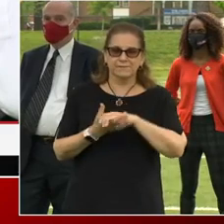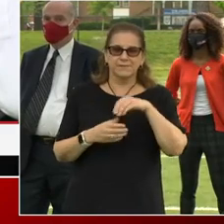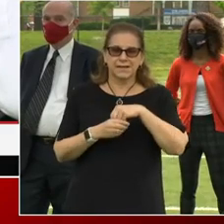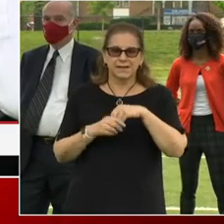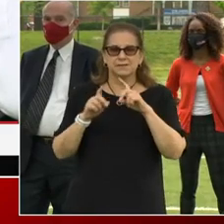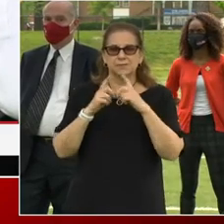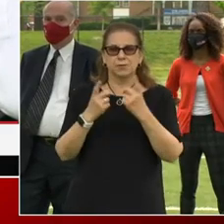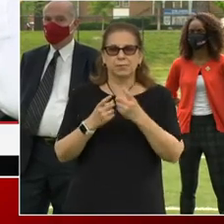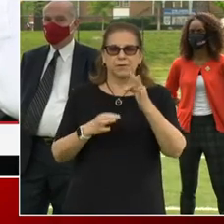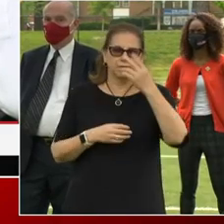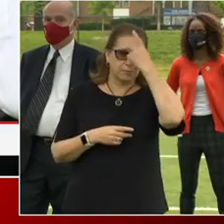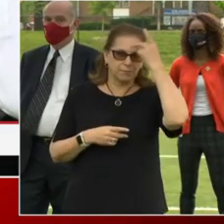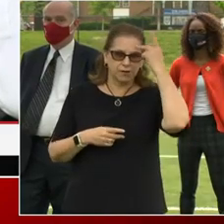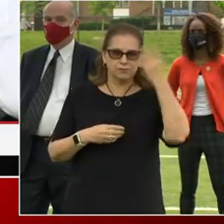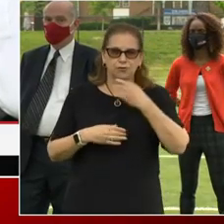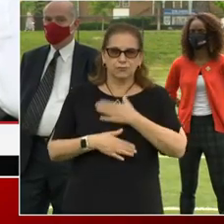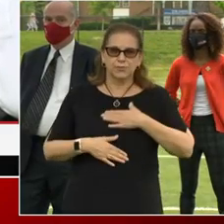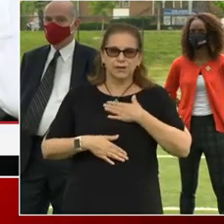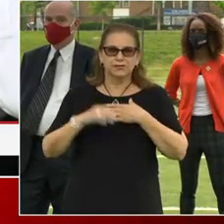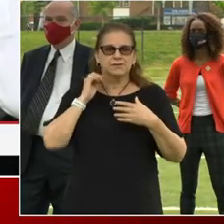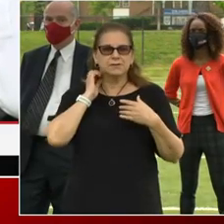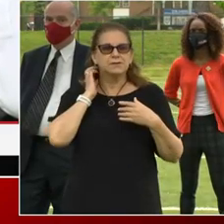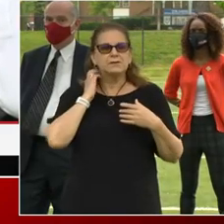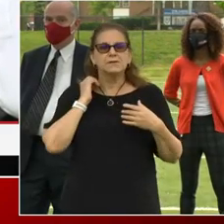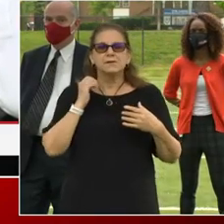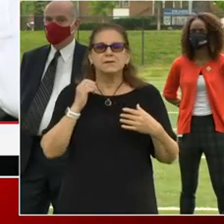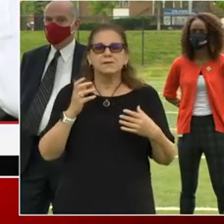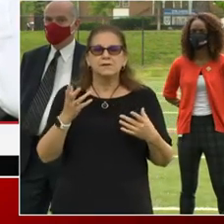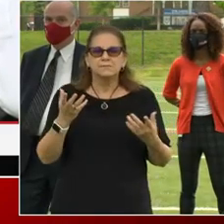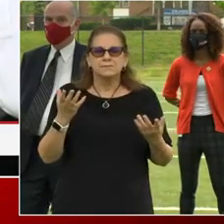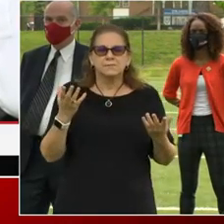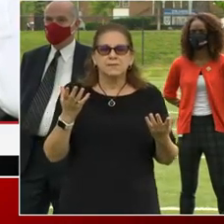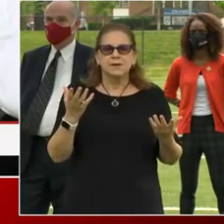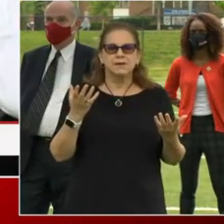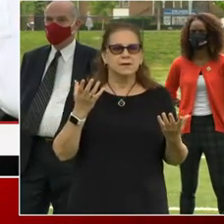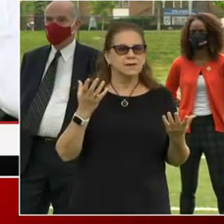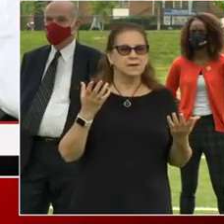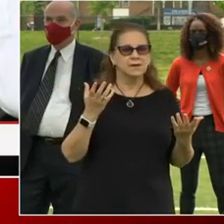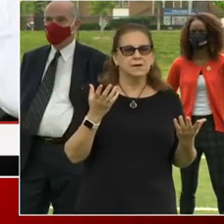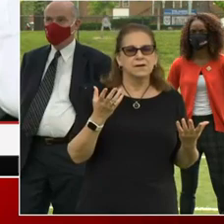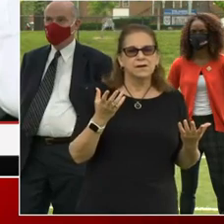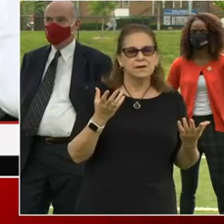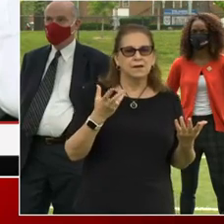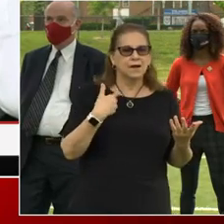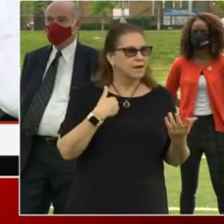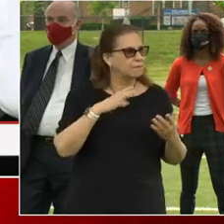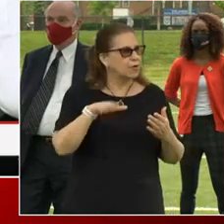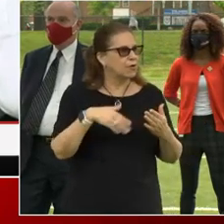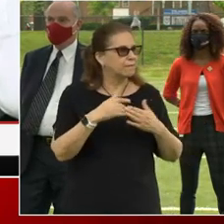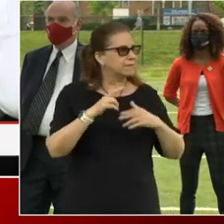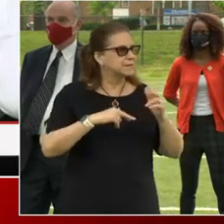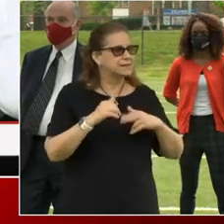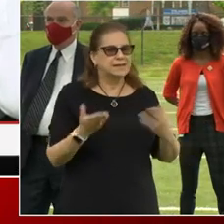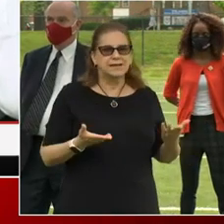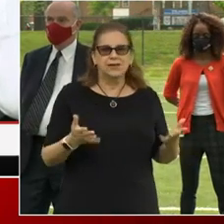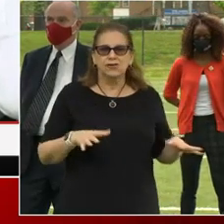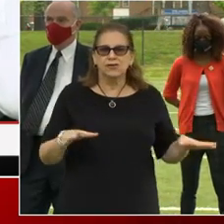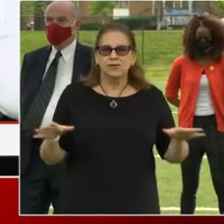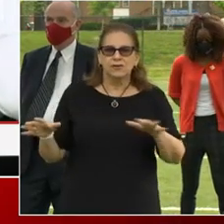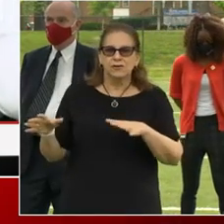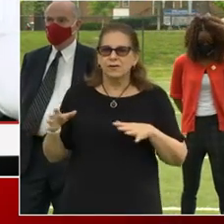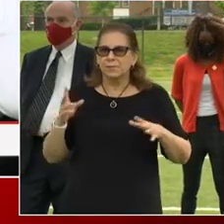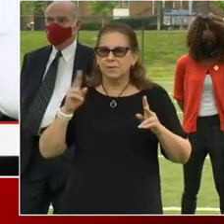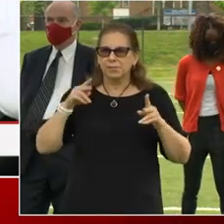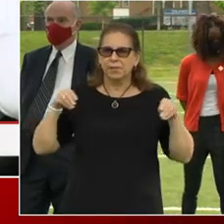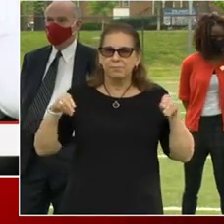into DPR, and I want to know why we're not in national rank, because we got all the facilities. Everybody want to come and play for your city. Come